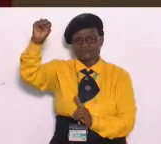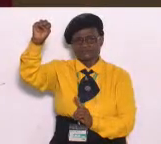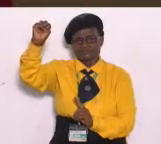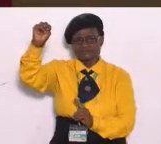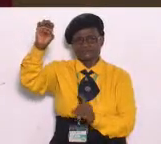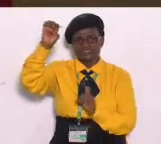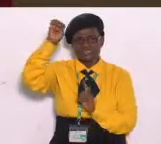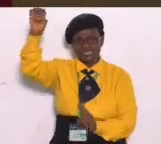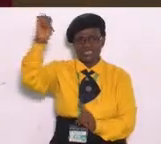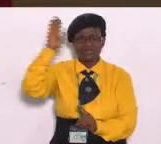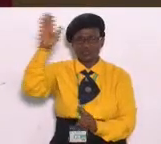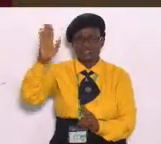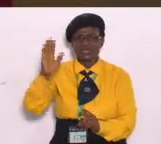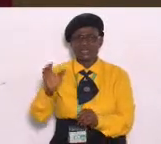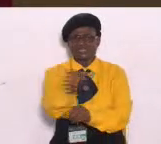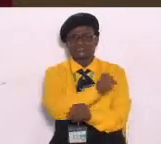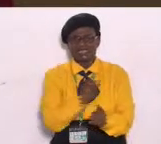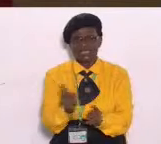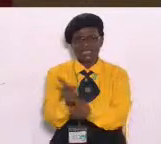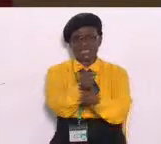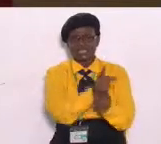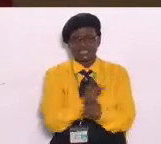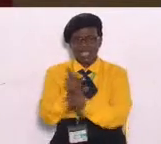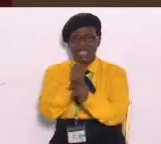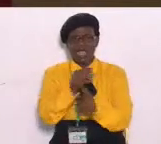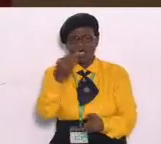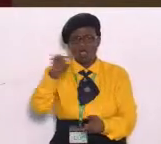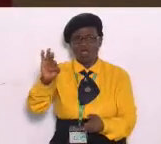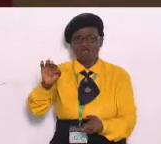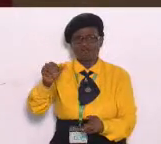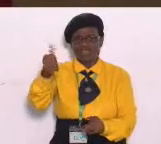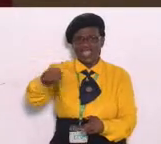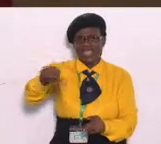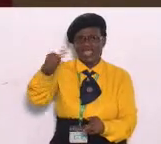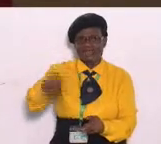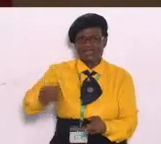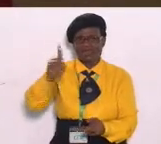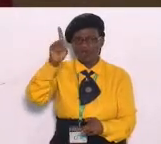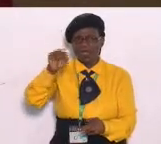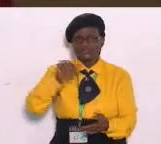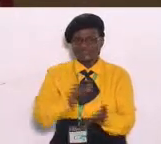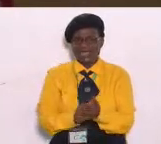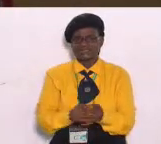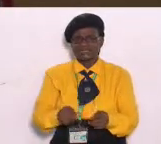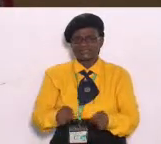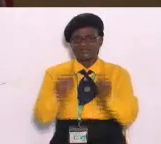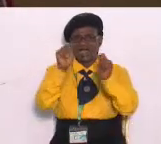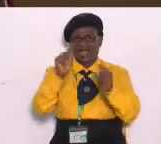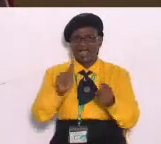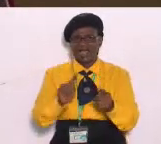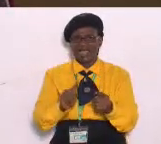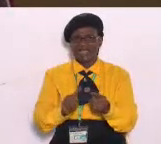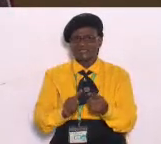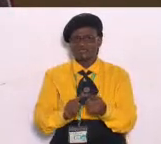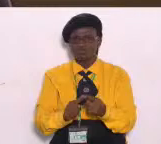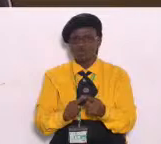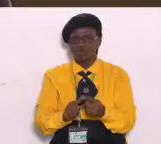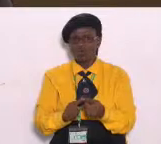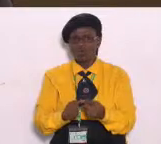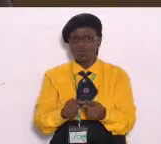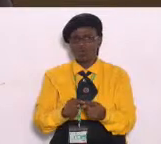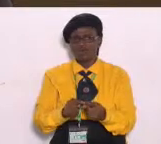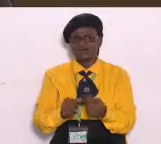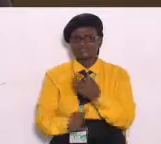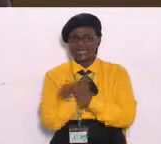he will take care of anyone trying to batter your resources.